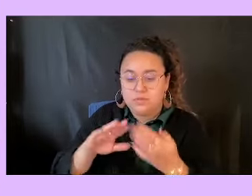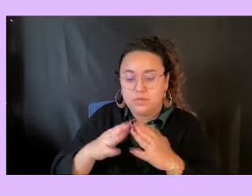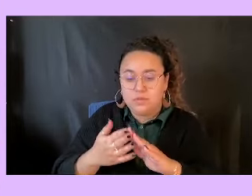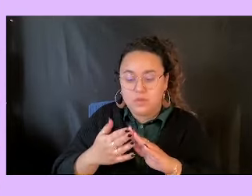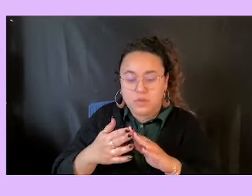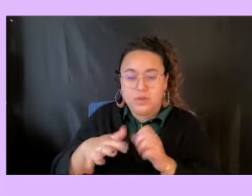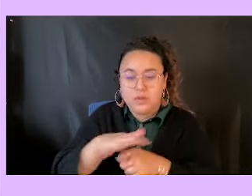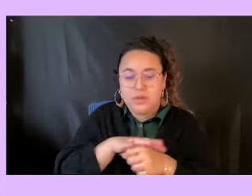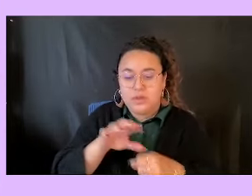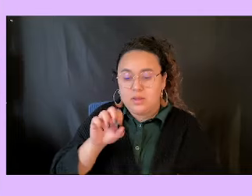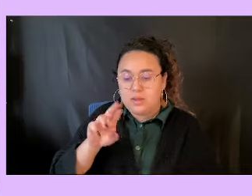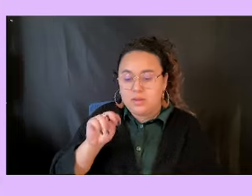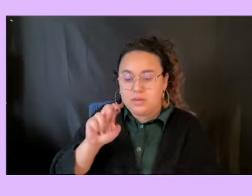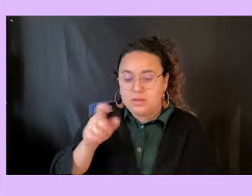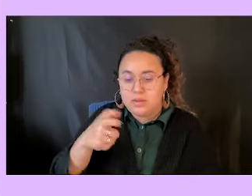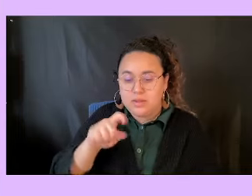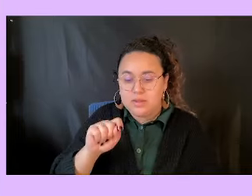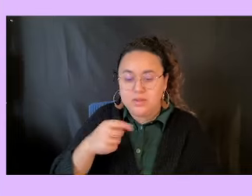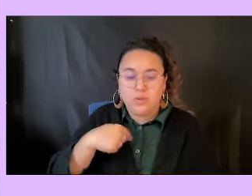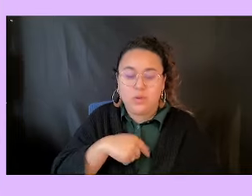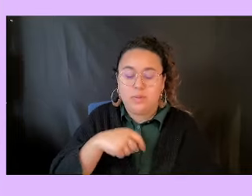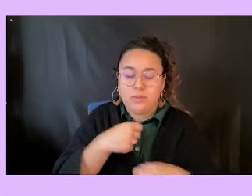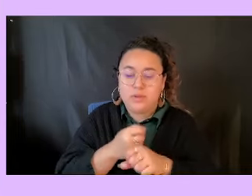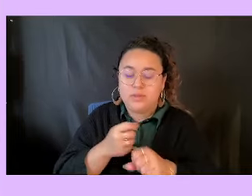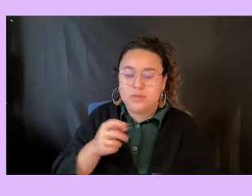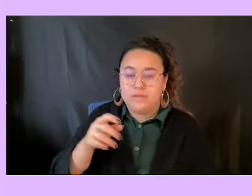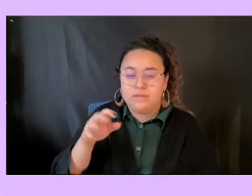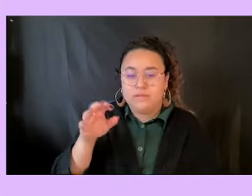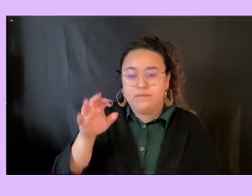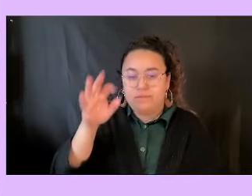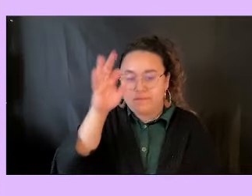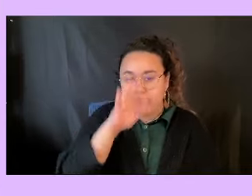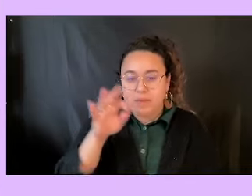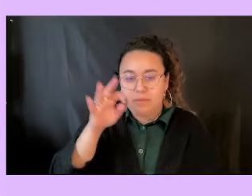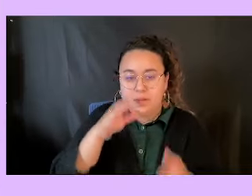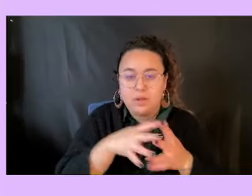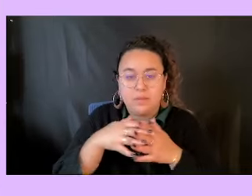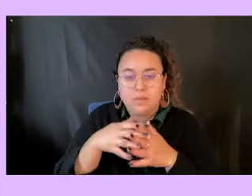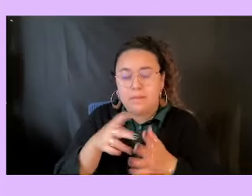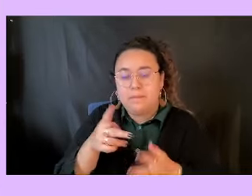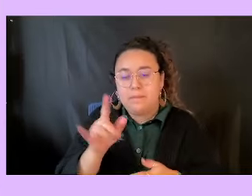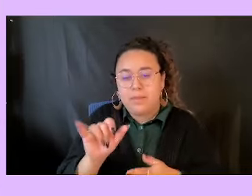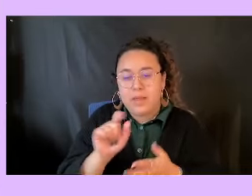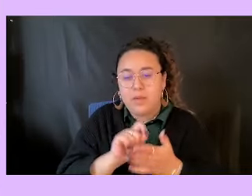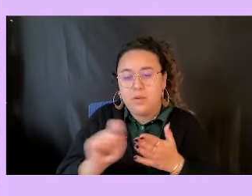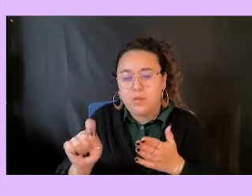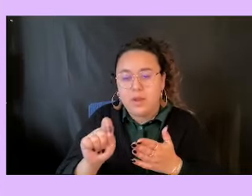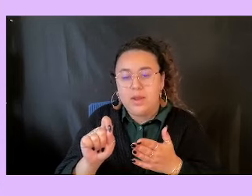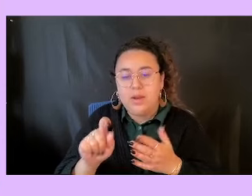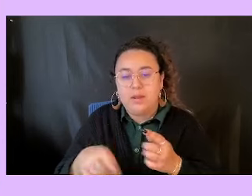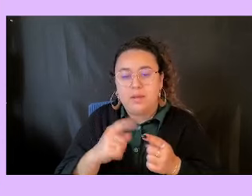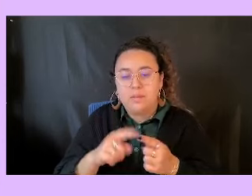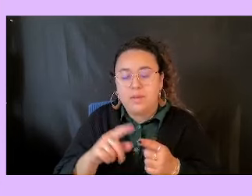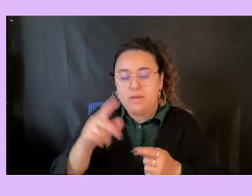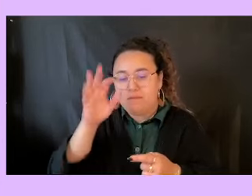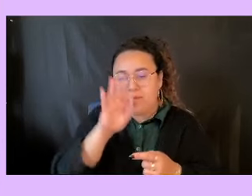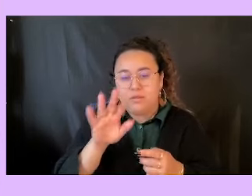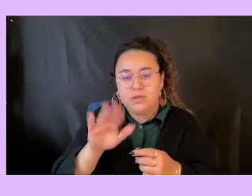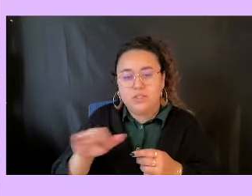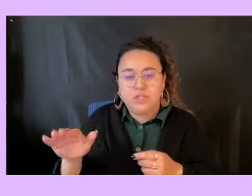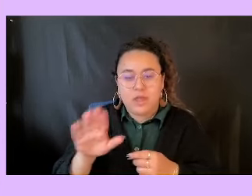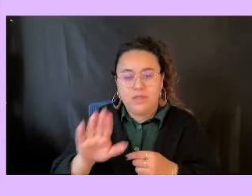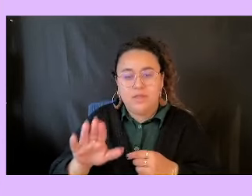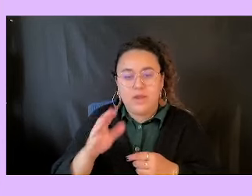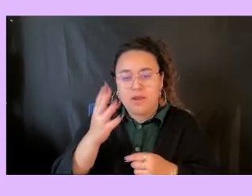We are producing a Filipino-American playwright's work about a Filipino child's immigrant journey and